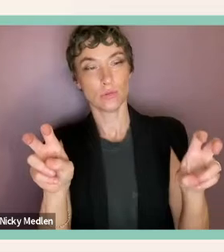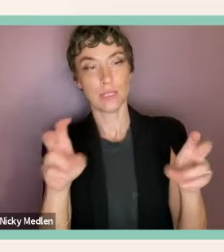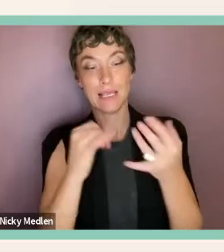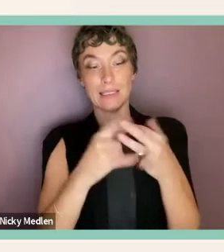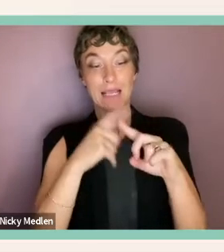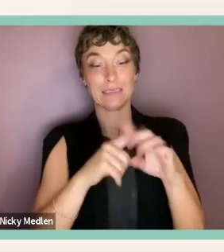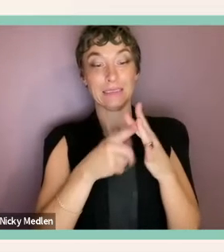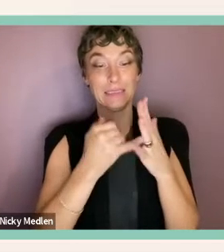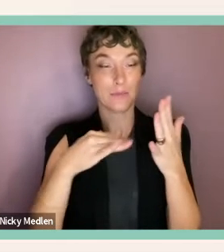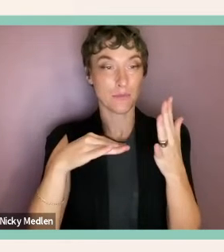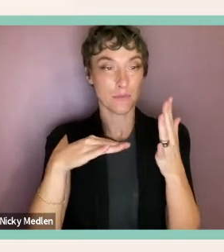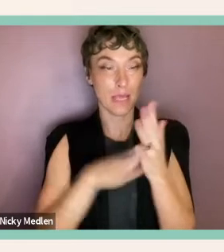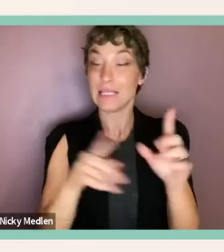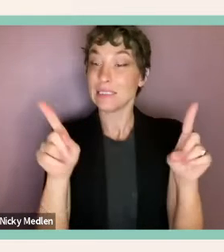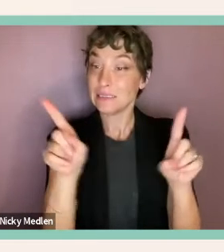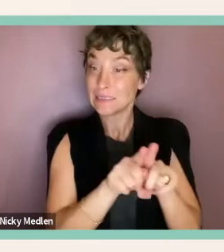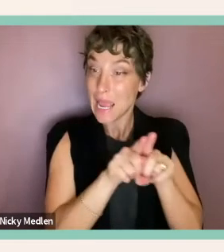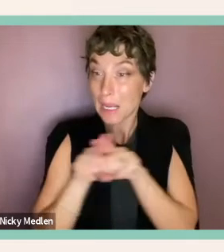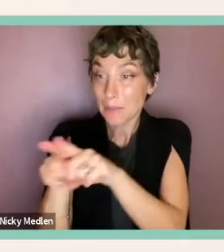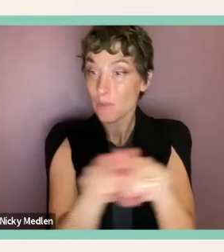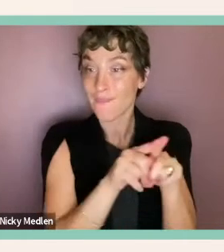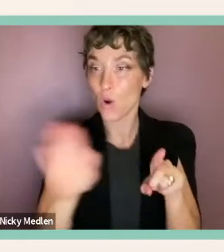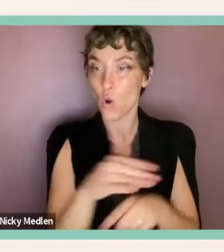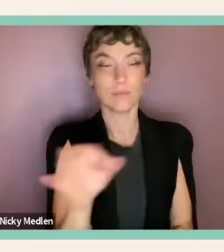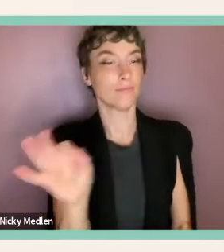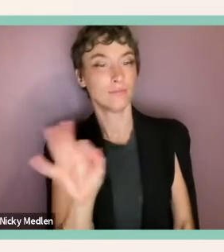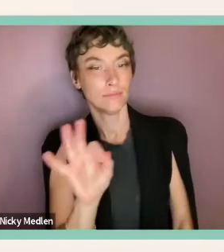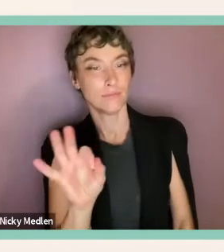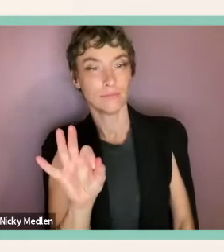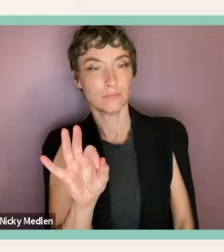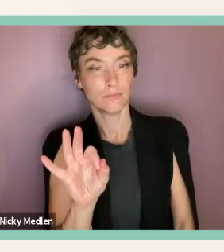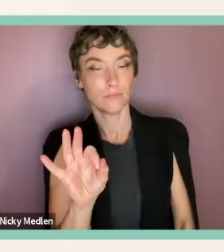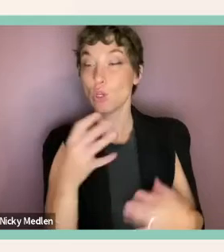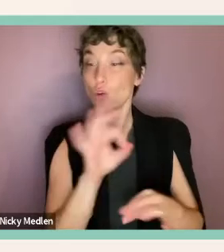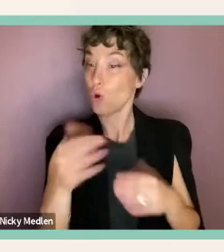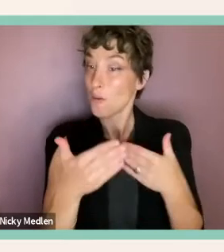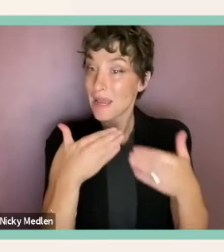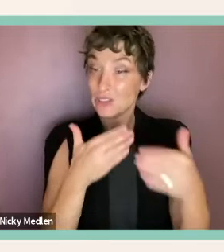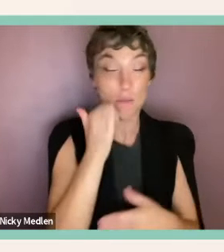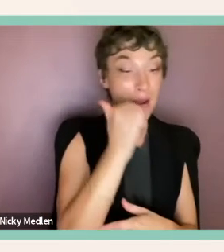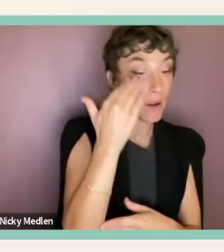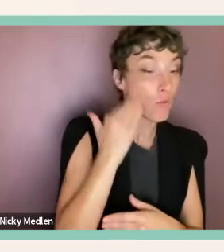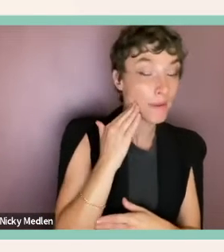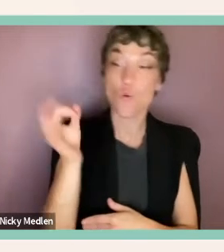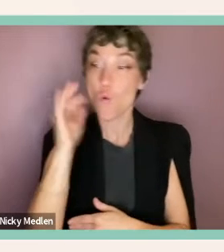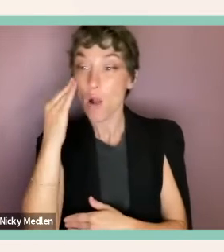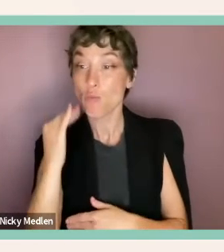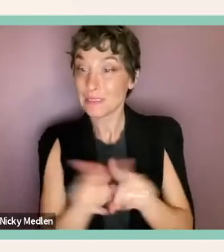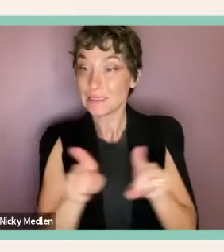sexism isn't a one-size-fits-all phenomenon. It does not happen to treat Black and white women the same.